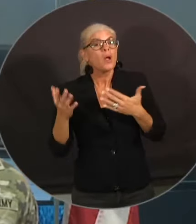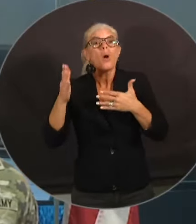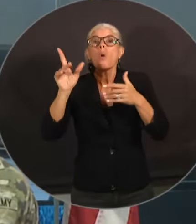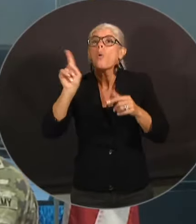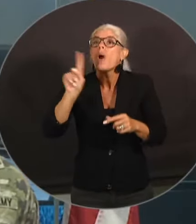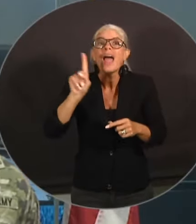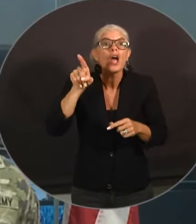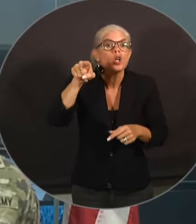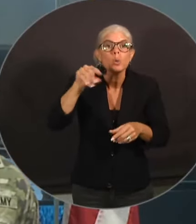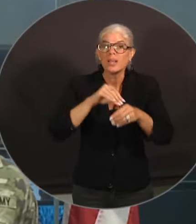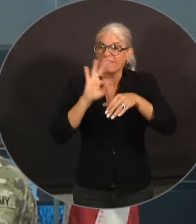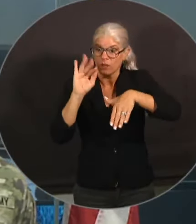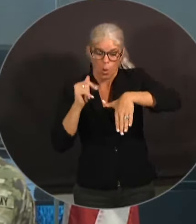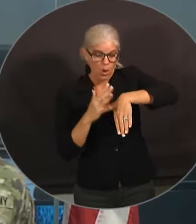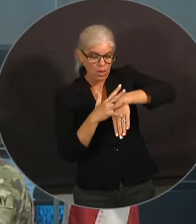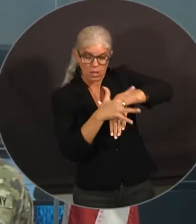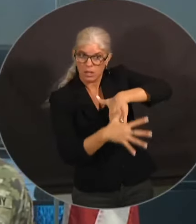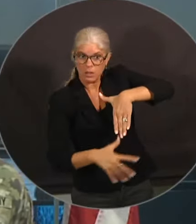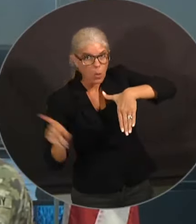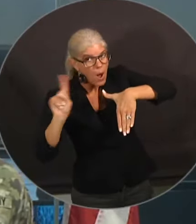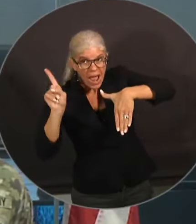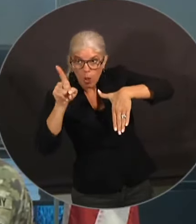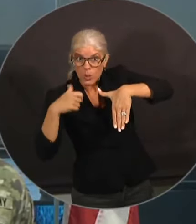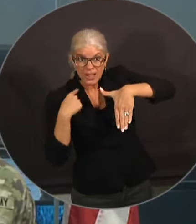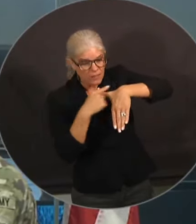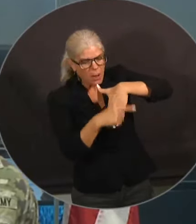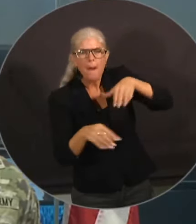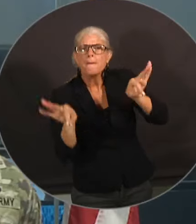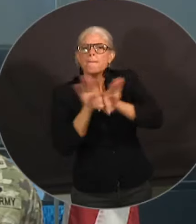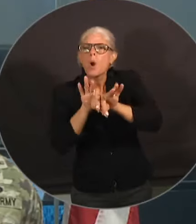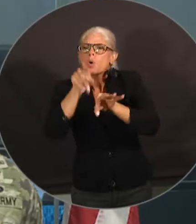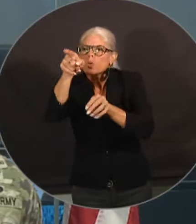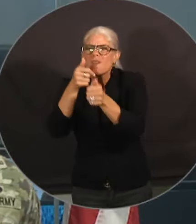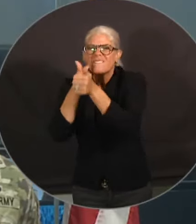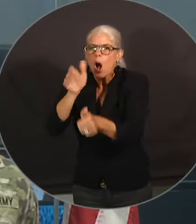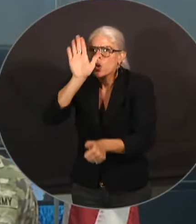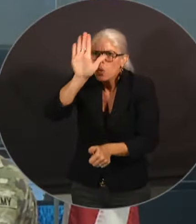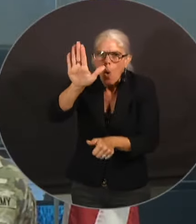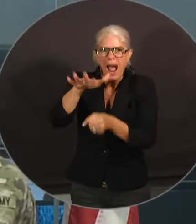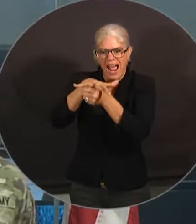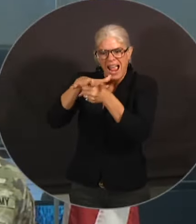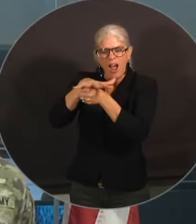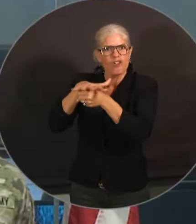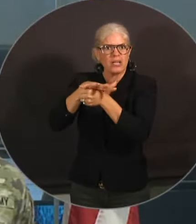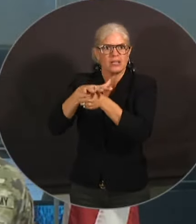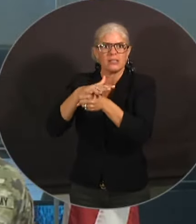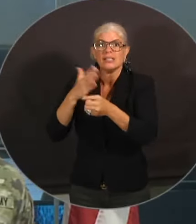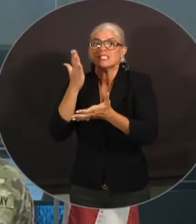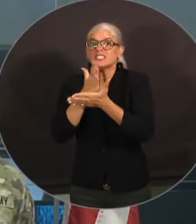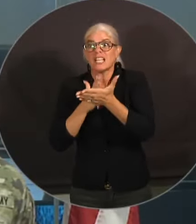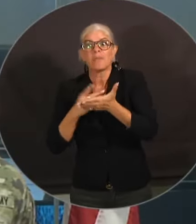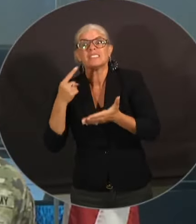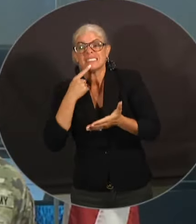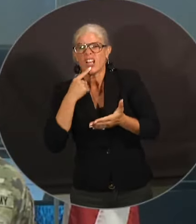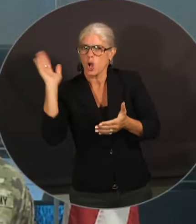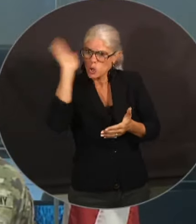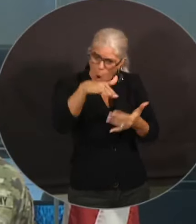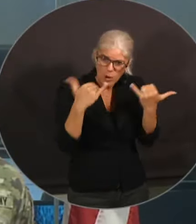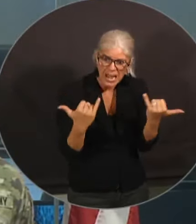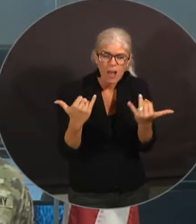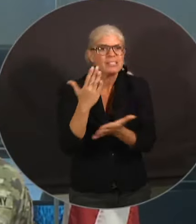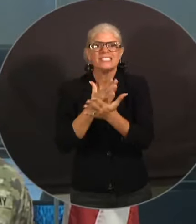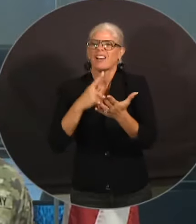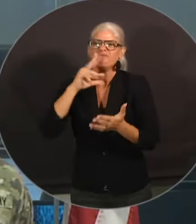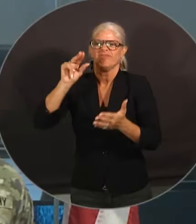local officials about whether it has come to the point where you just need to hunker down. And that may be the case in some of the southern parts